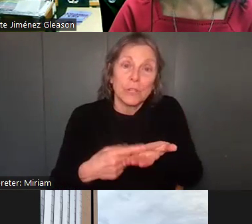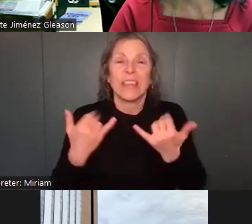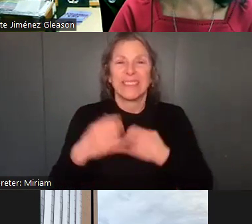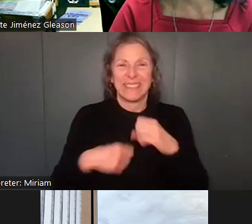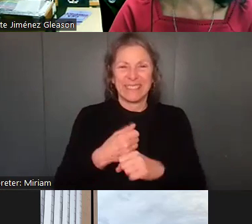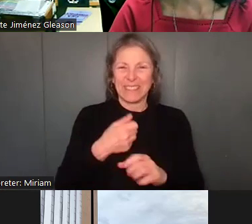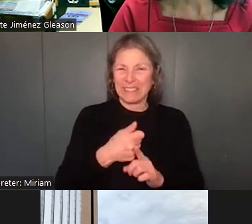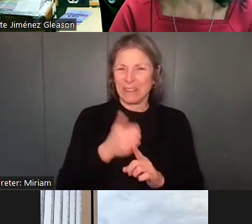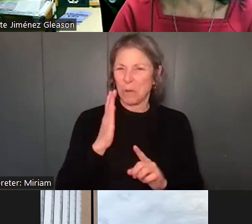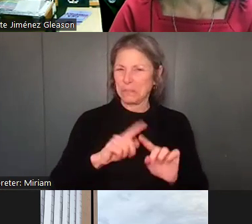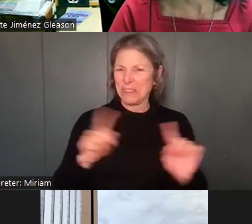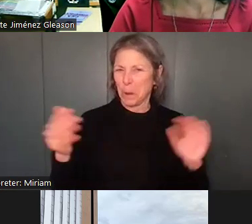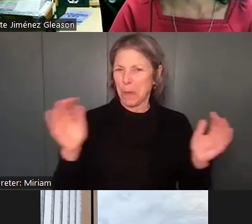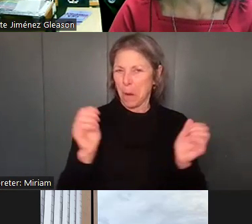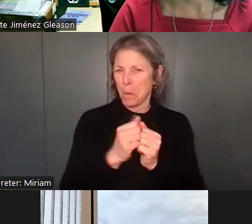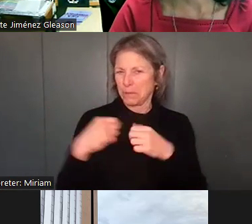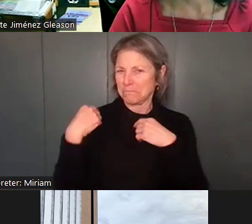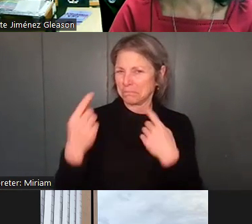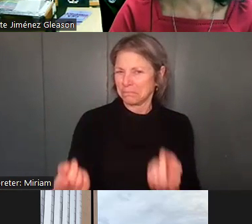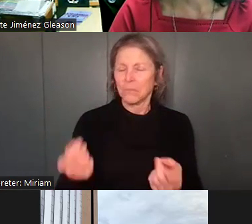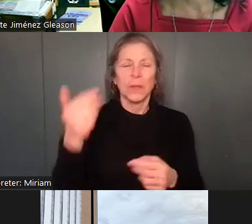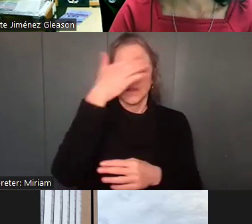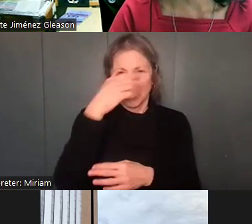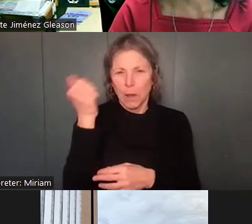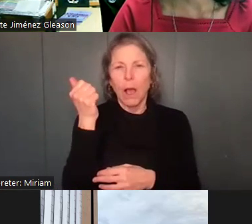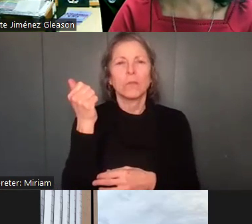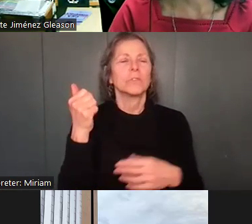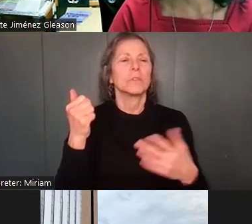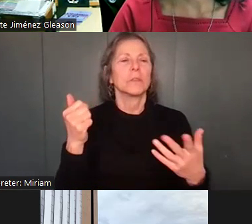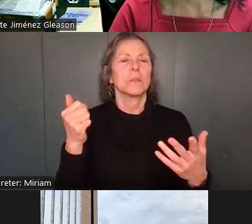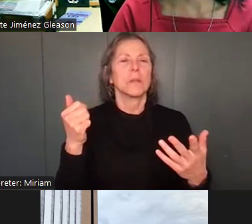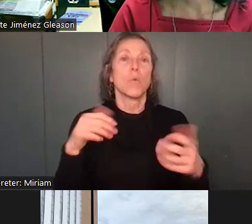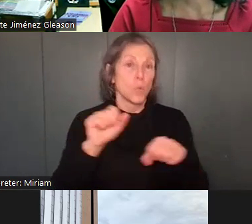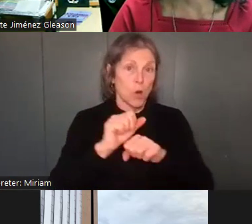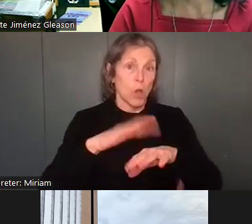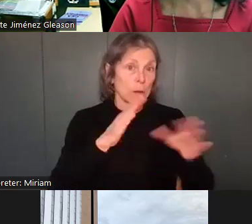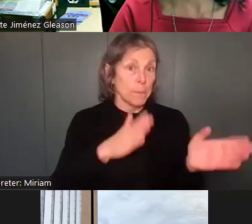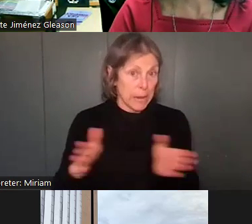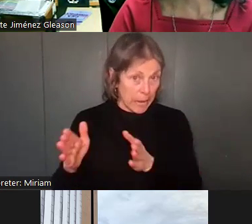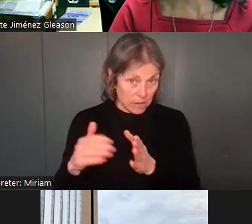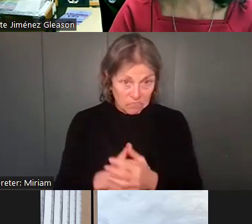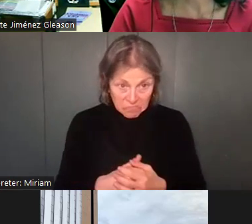a little different, that we have the plan being worked on.